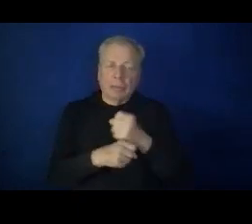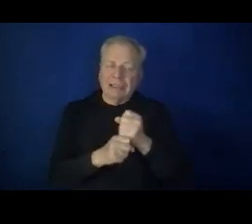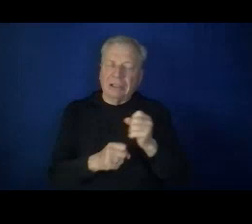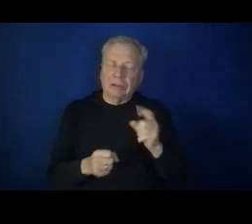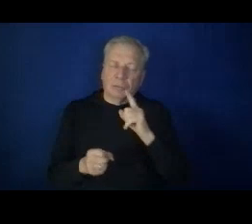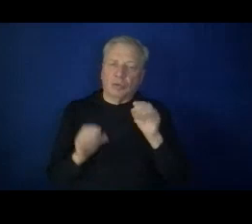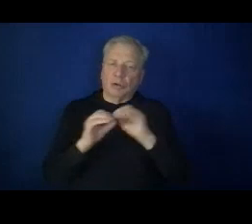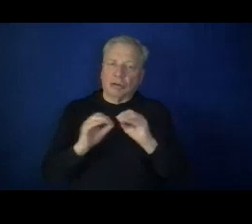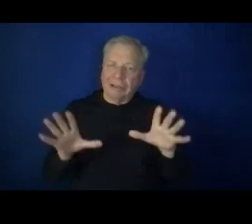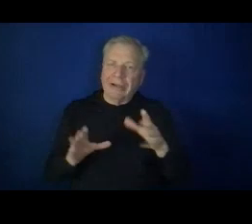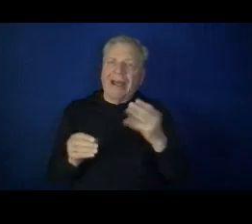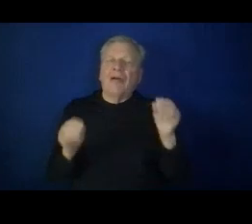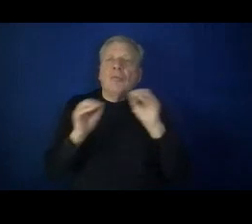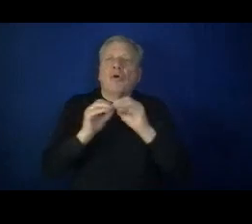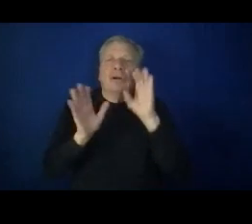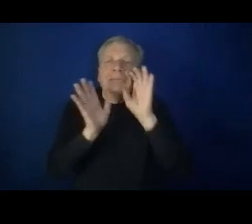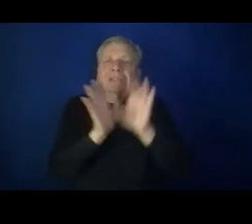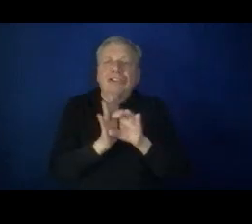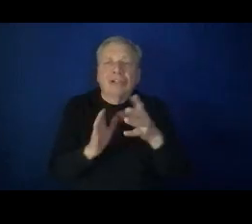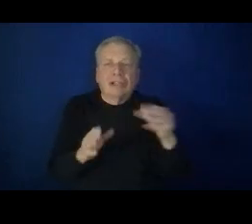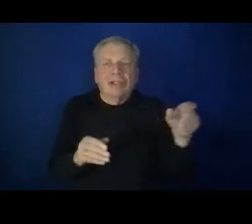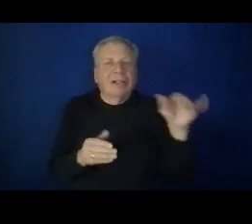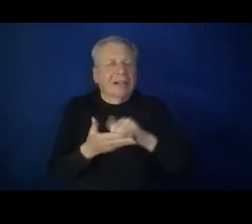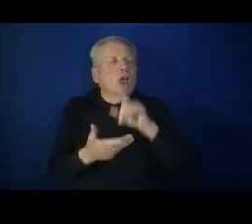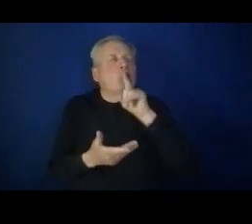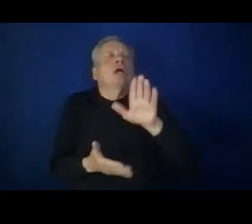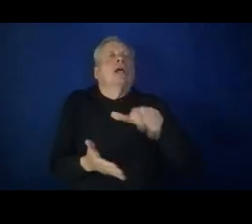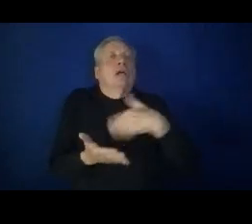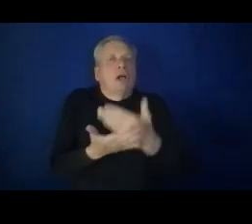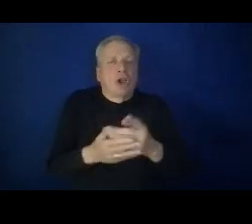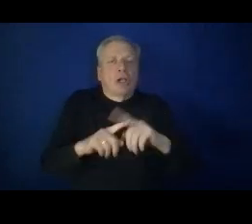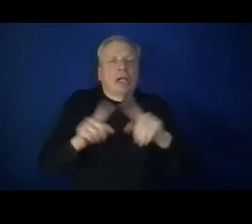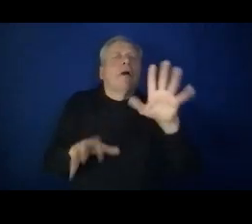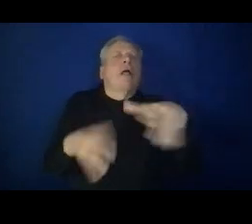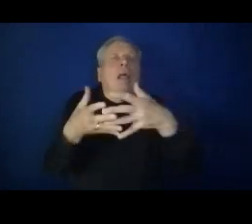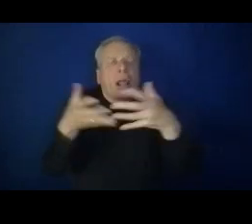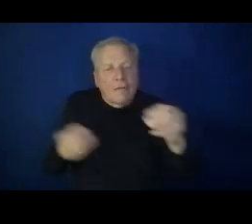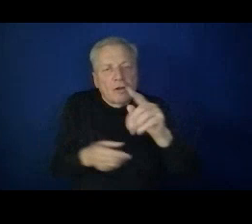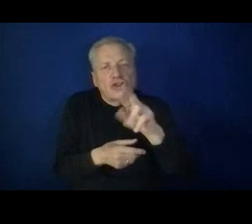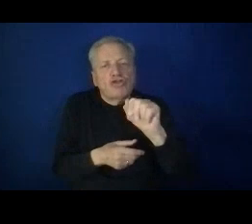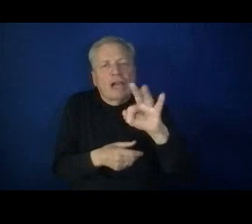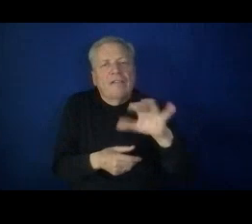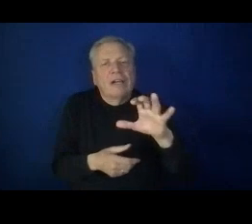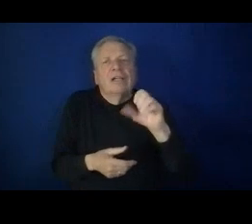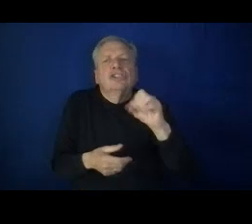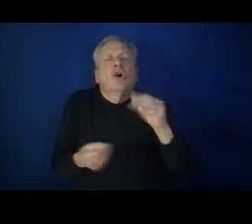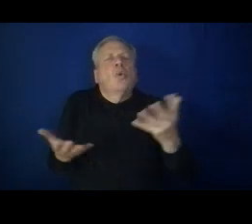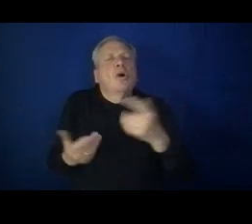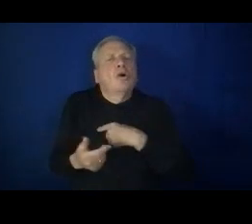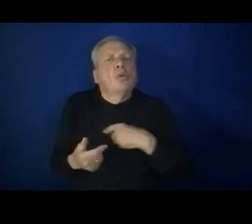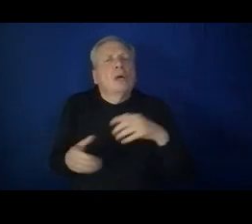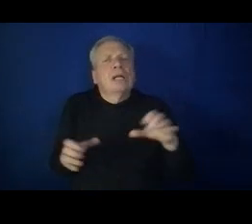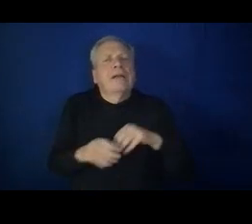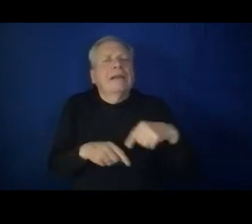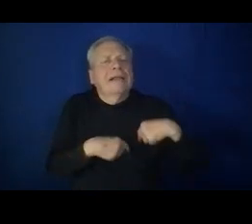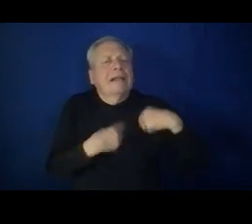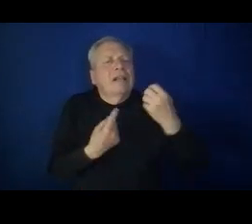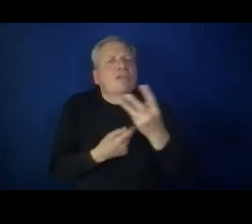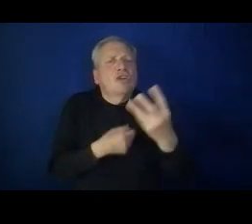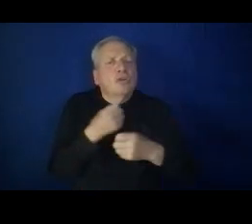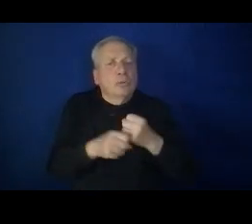Grand Prismatic, Midway Geyser Base is a whole nother thing. Lots of traffic we can appreciate. So what have we done within the last few years?